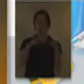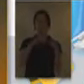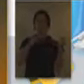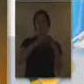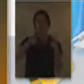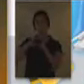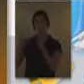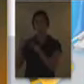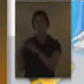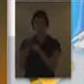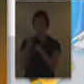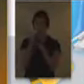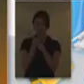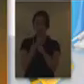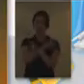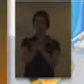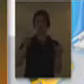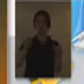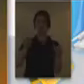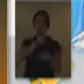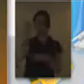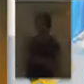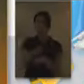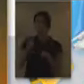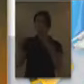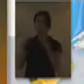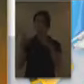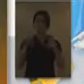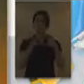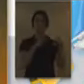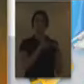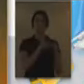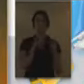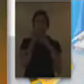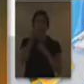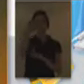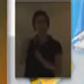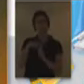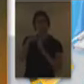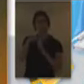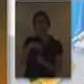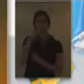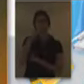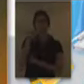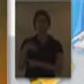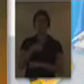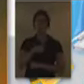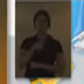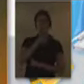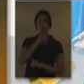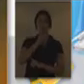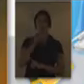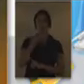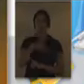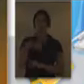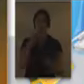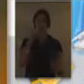So we brought together different people, and the idea was to look in greater depth at the exact function, if you want